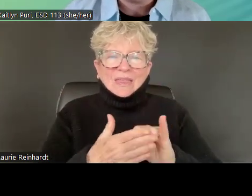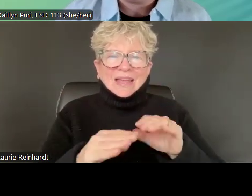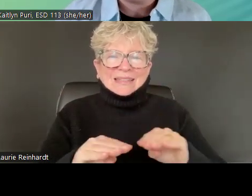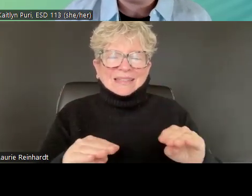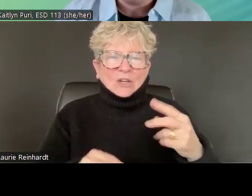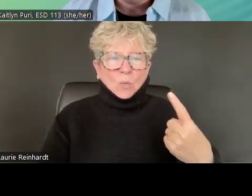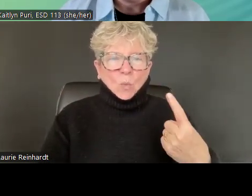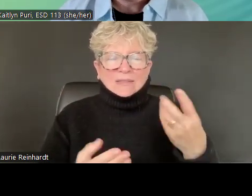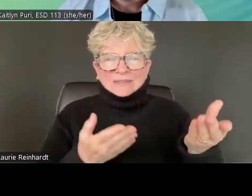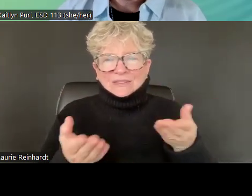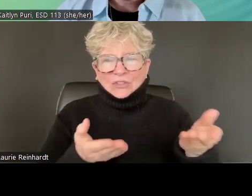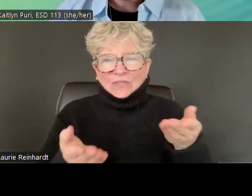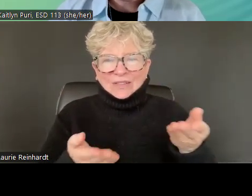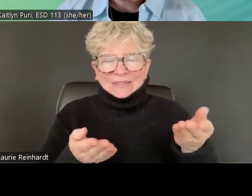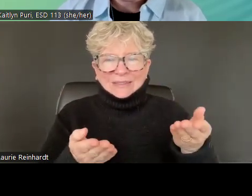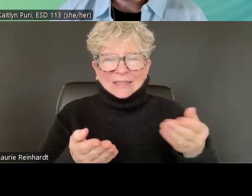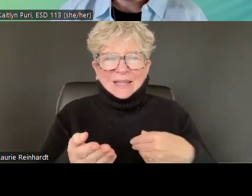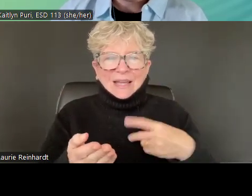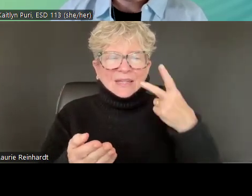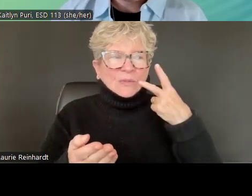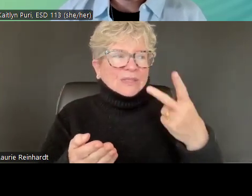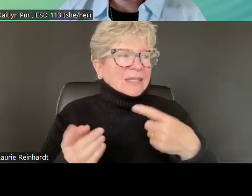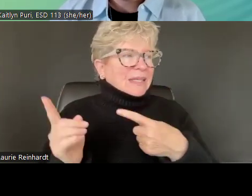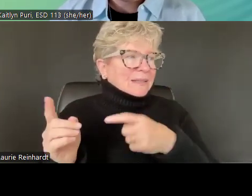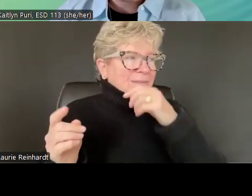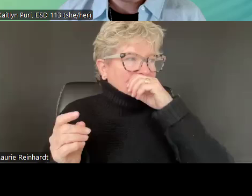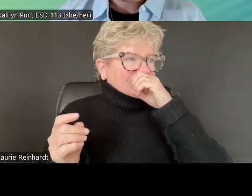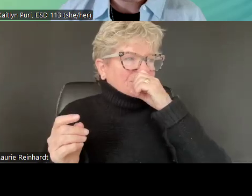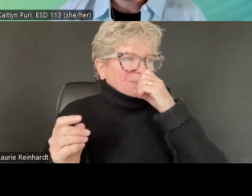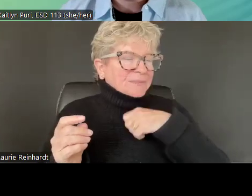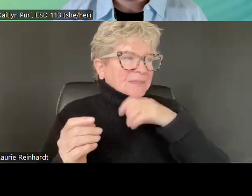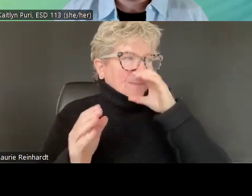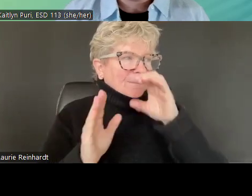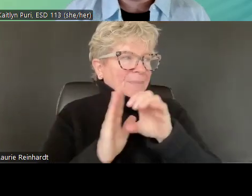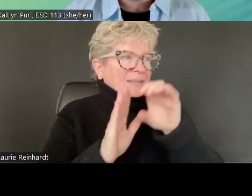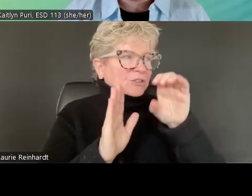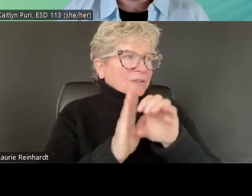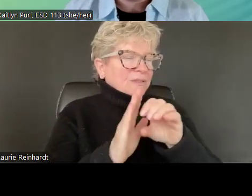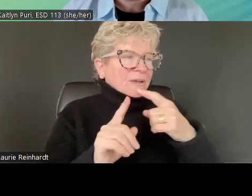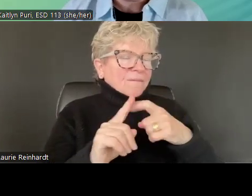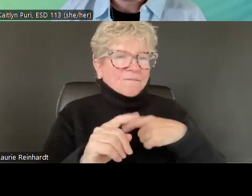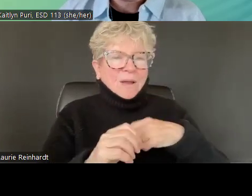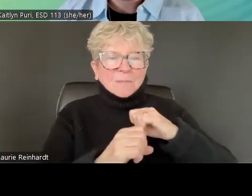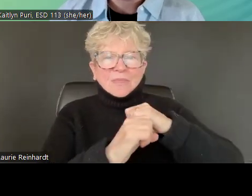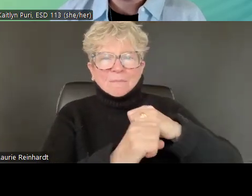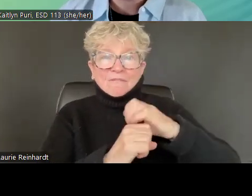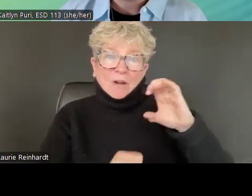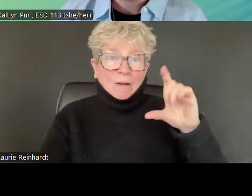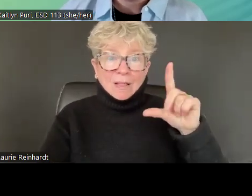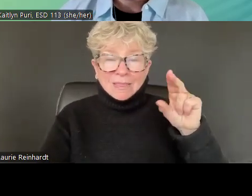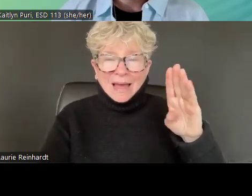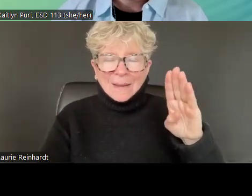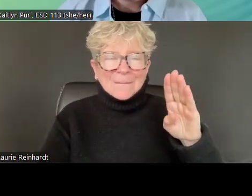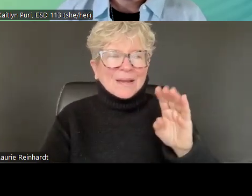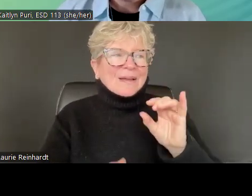1 service. So you'll see a couple of pictures from our prevention club, which is